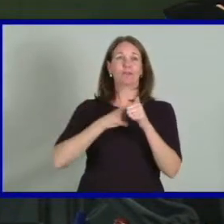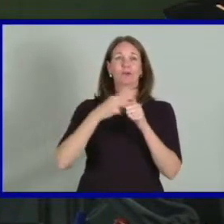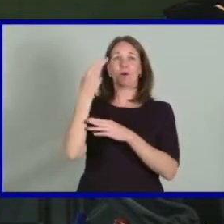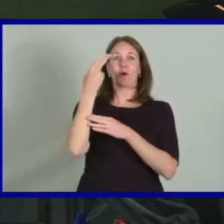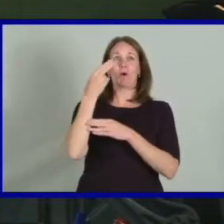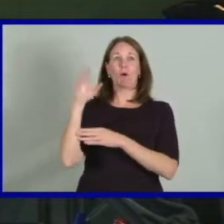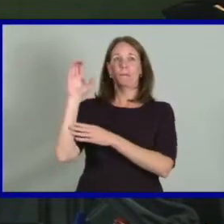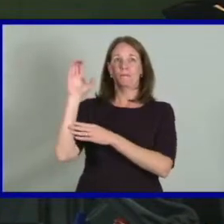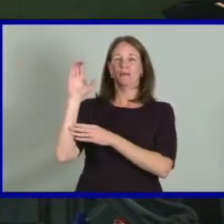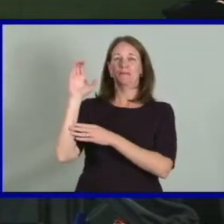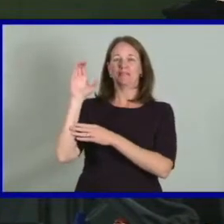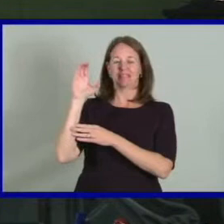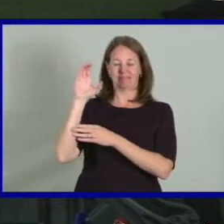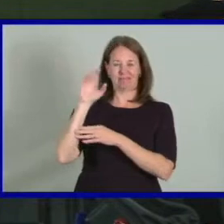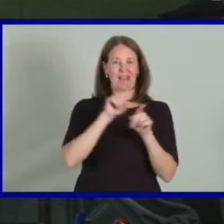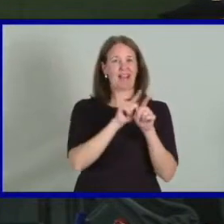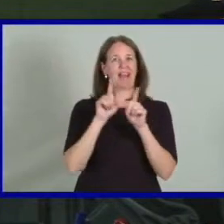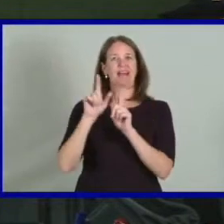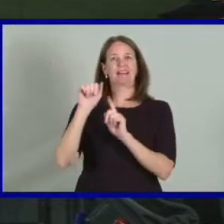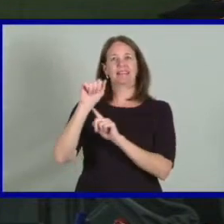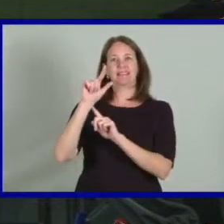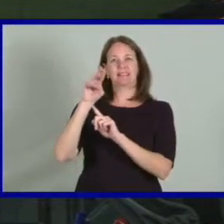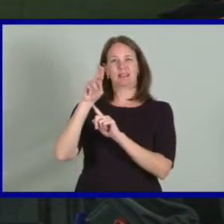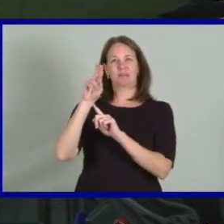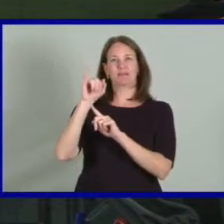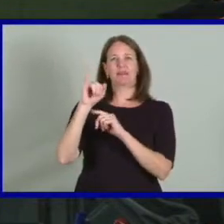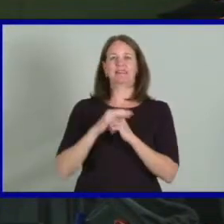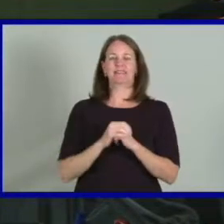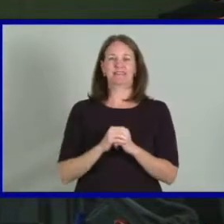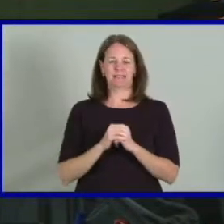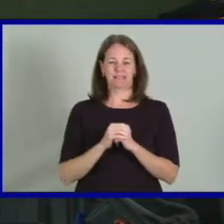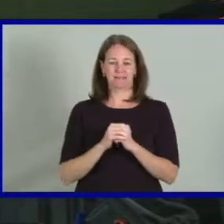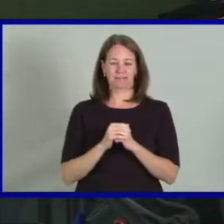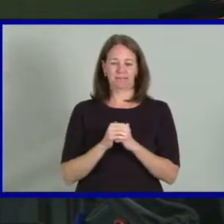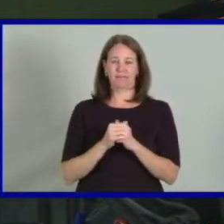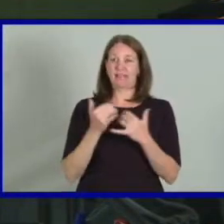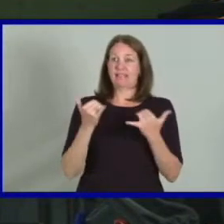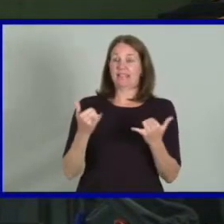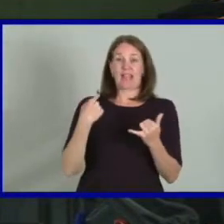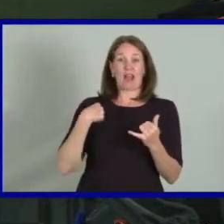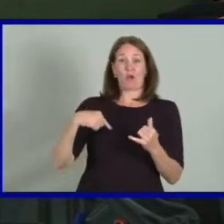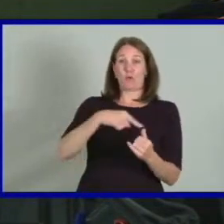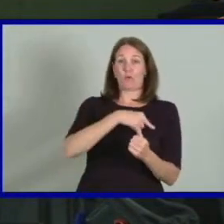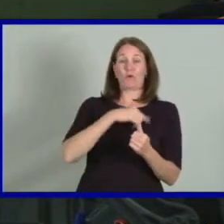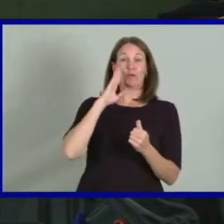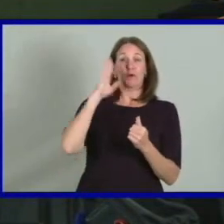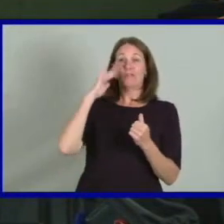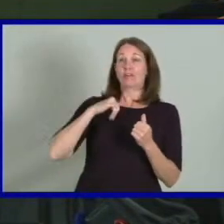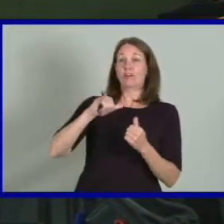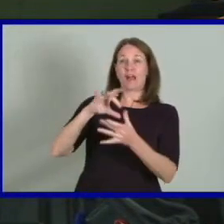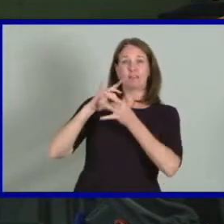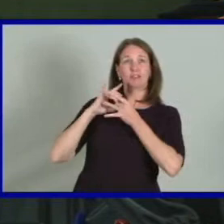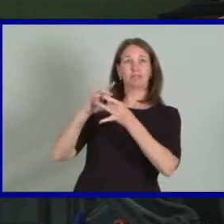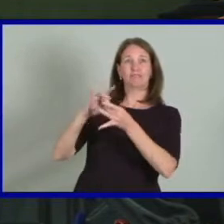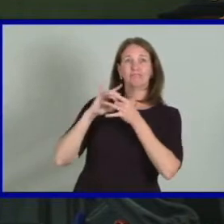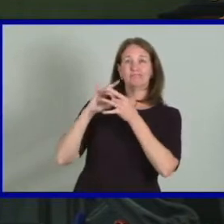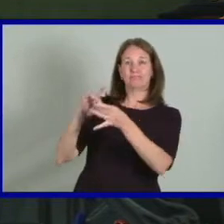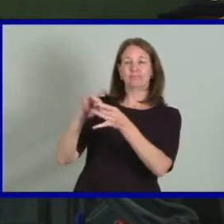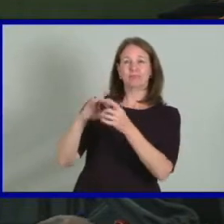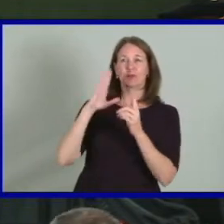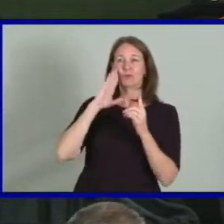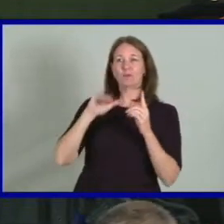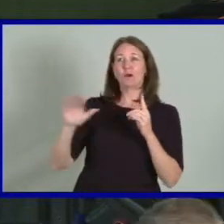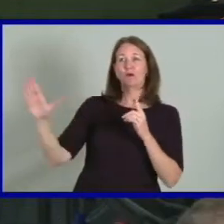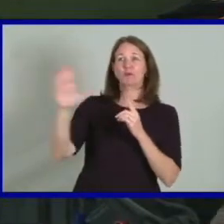homecoming, as alumni. For there now exists among us an eternal linkage. Know that your achievements will add